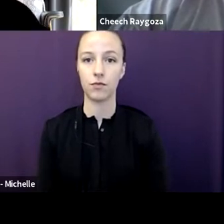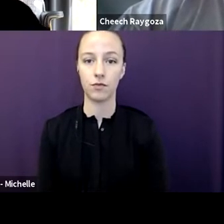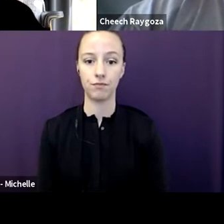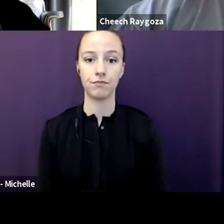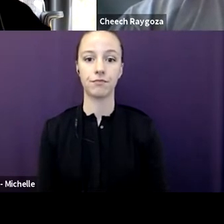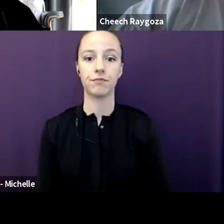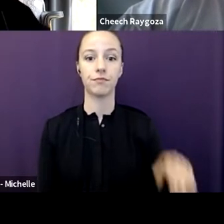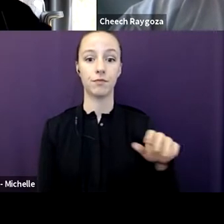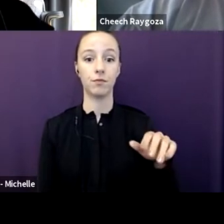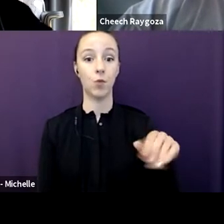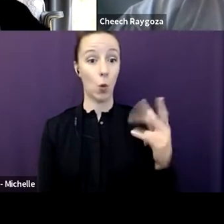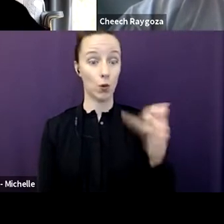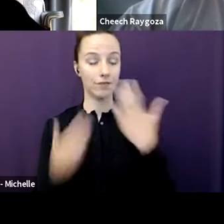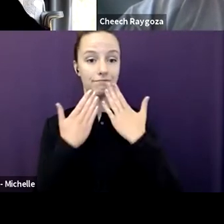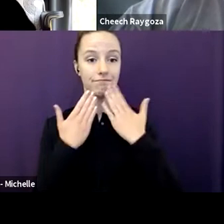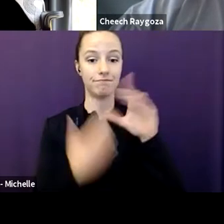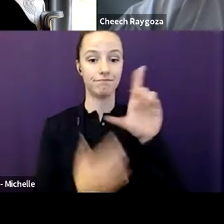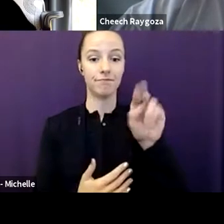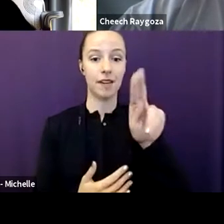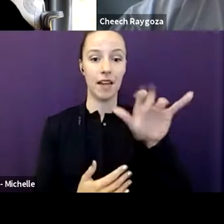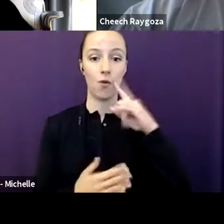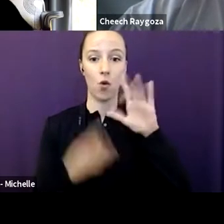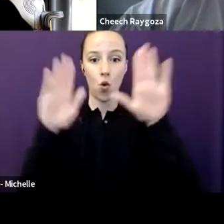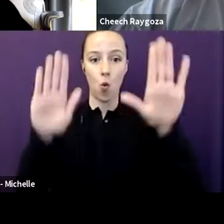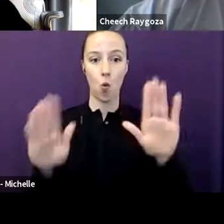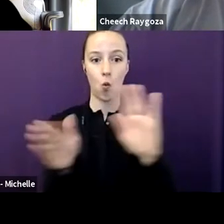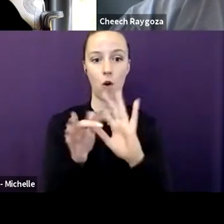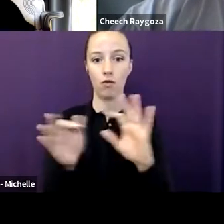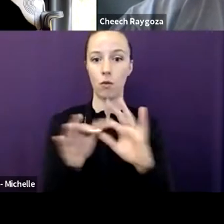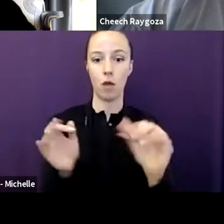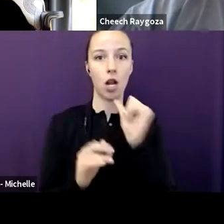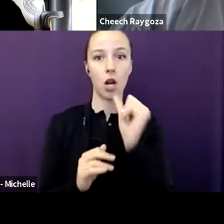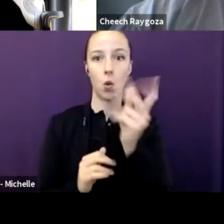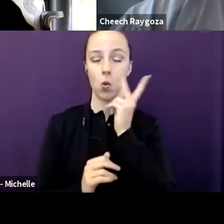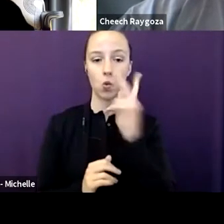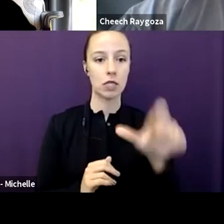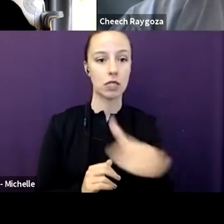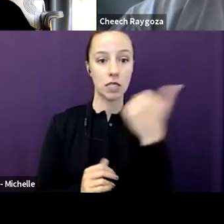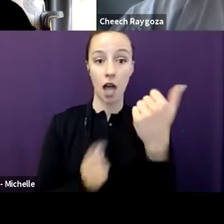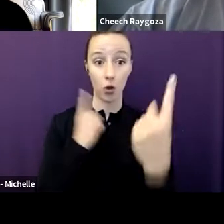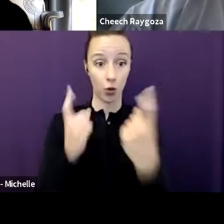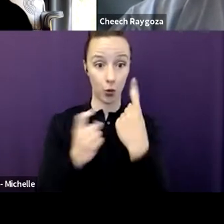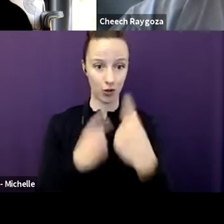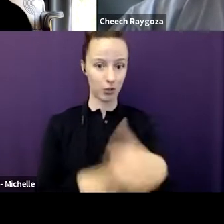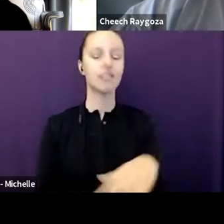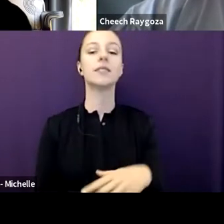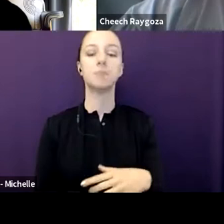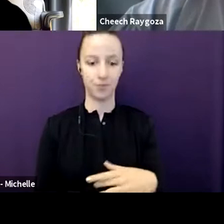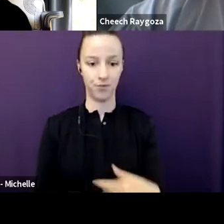Thank you, Danny, for that wonderful message. I don't see any other questions on there. I know we have